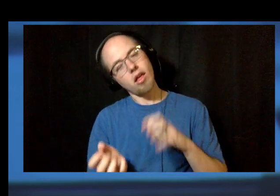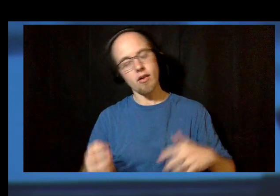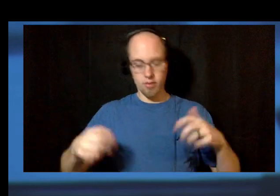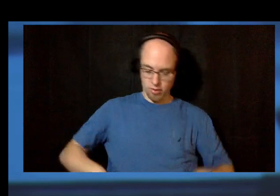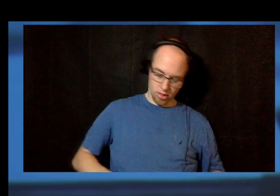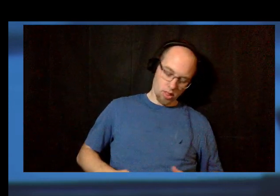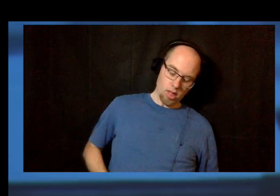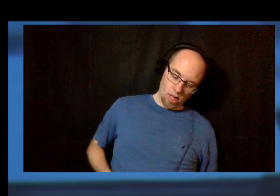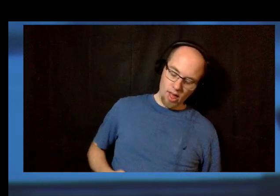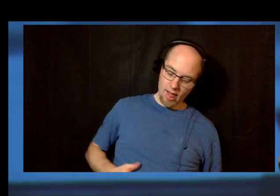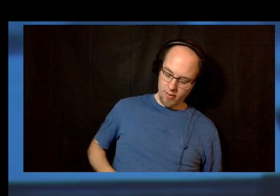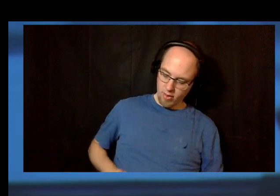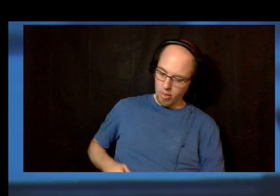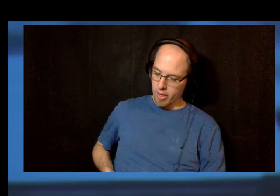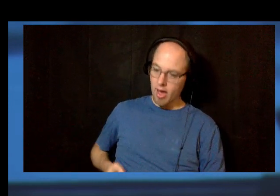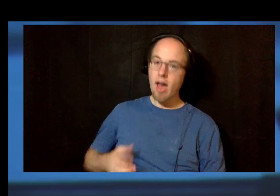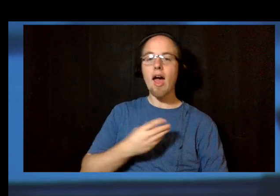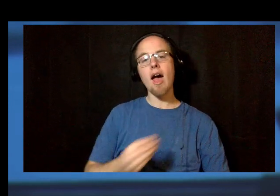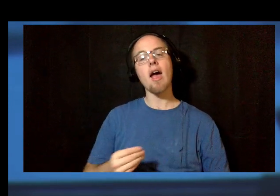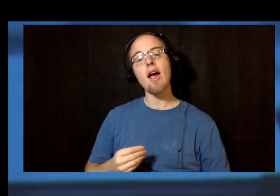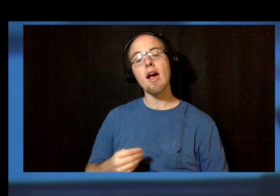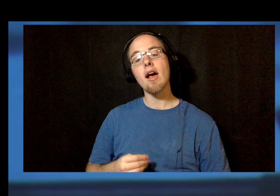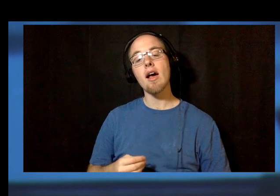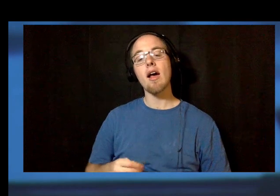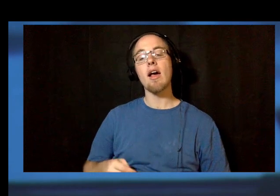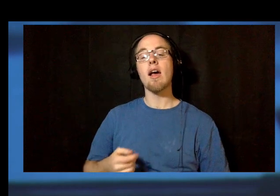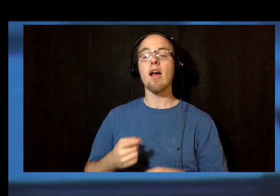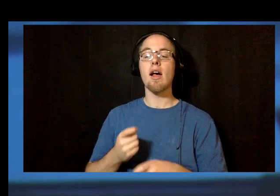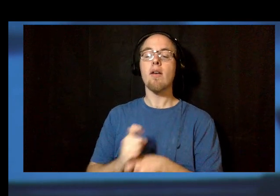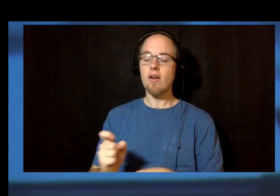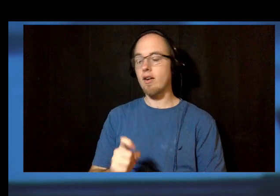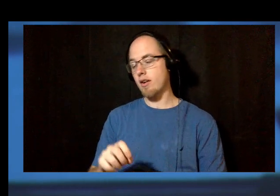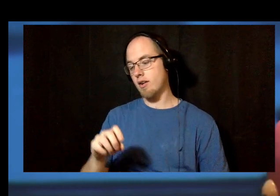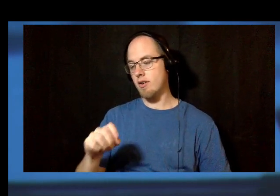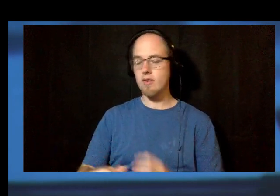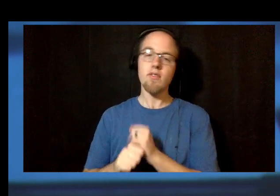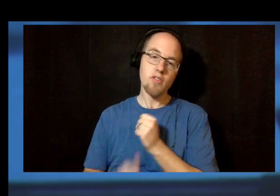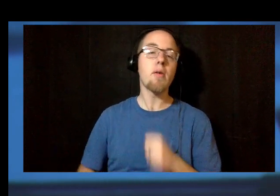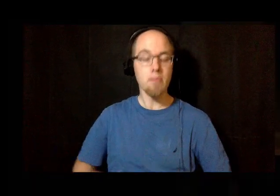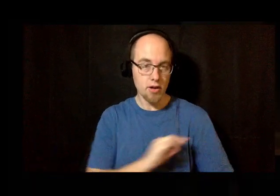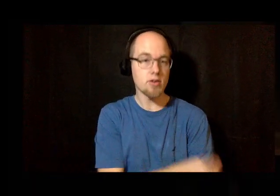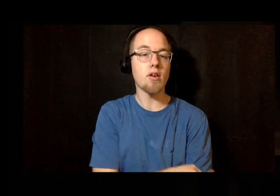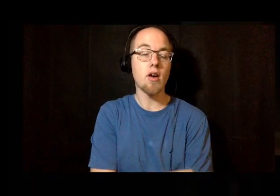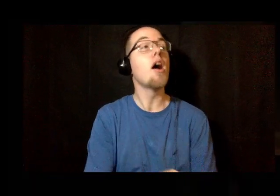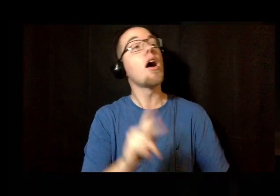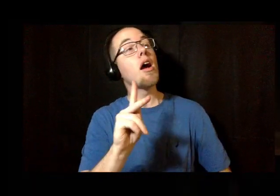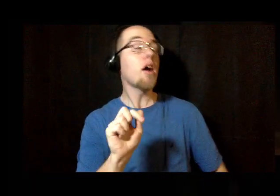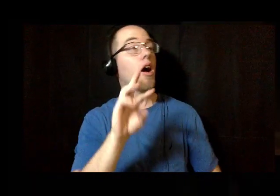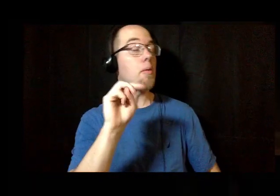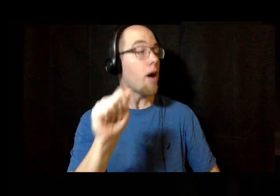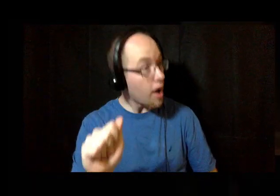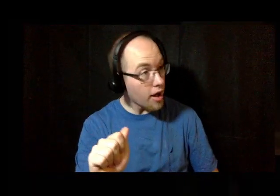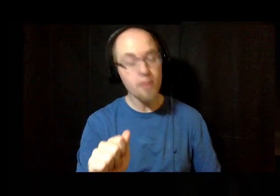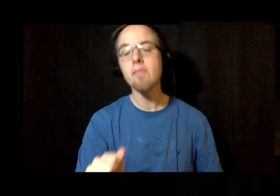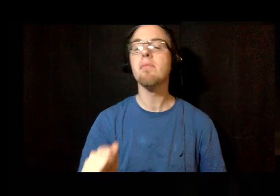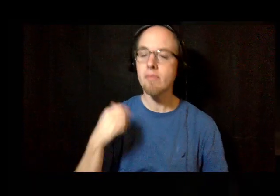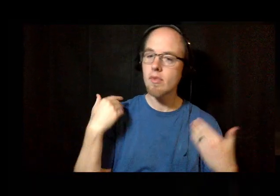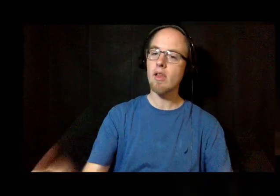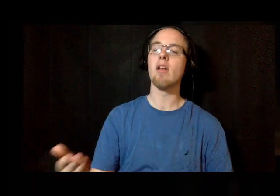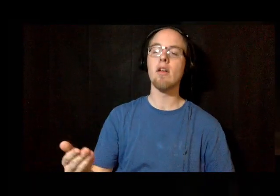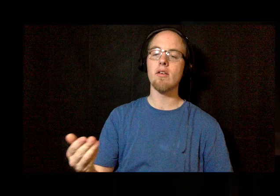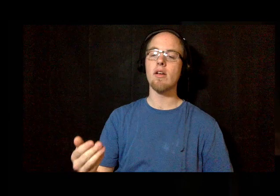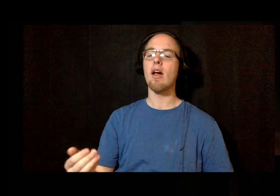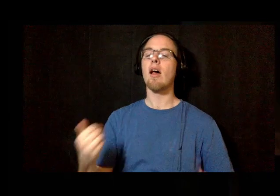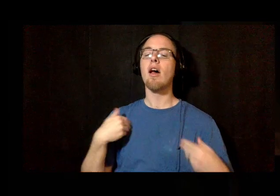liver, first-degree burns, and a paralysed sphincter muscle. Come on! Won a Nobel Prize, had a